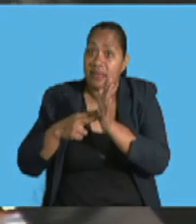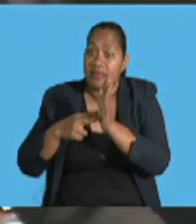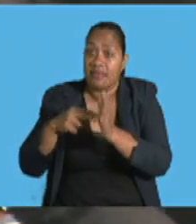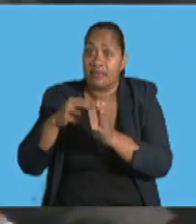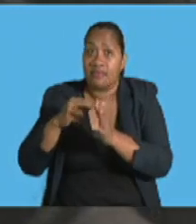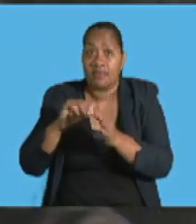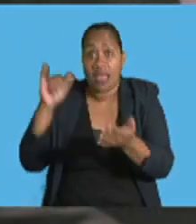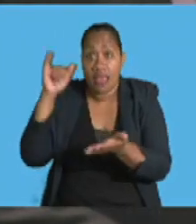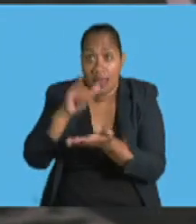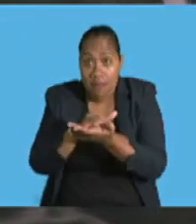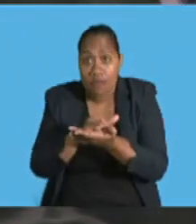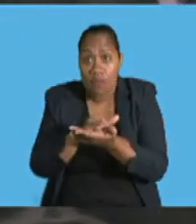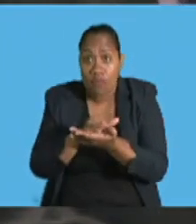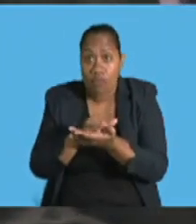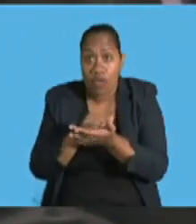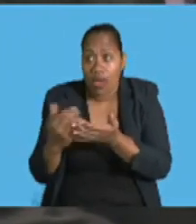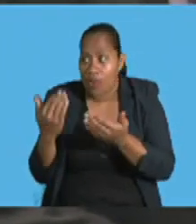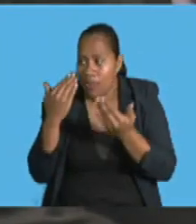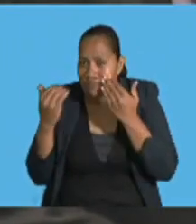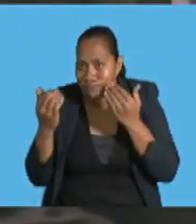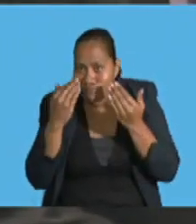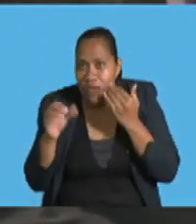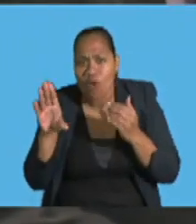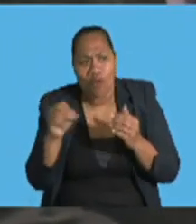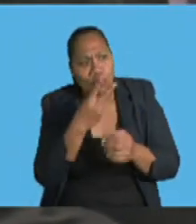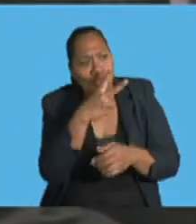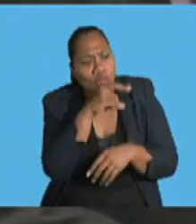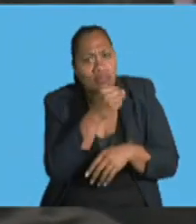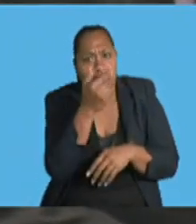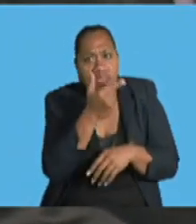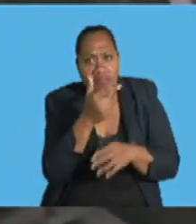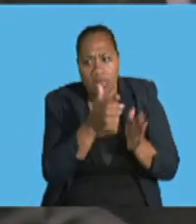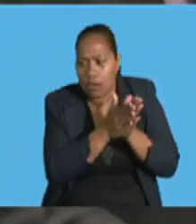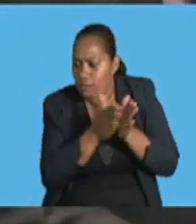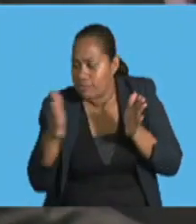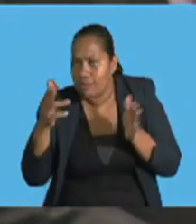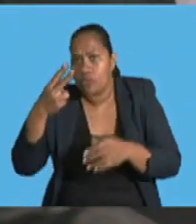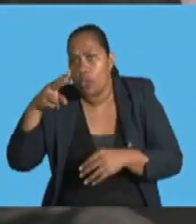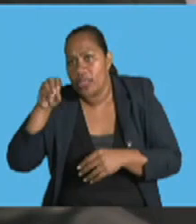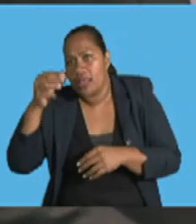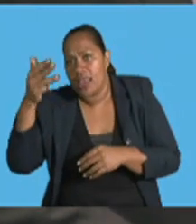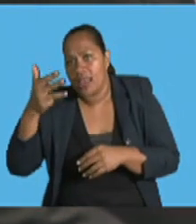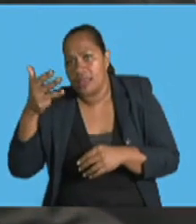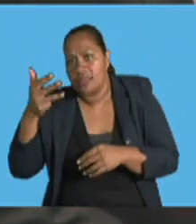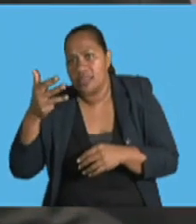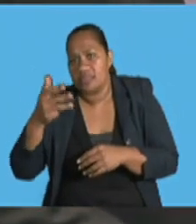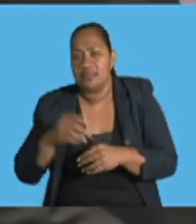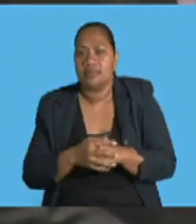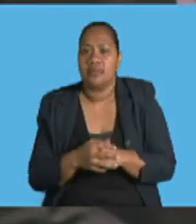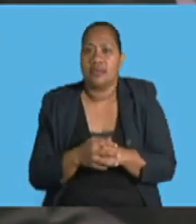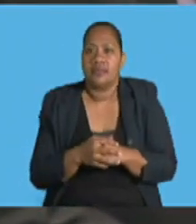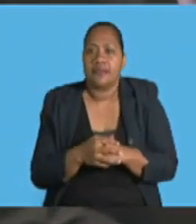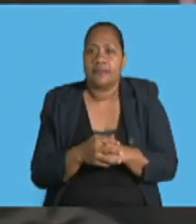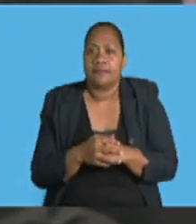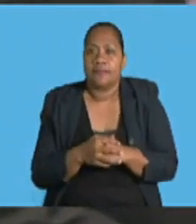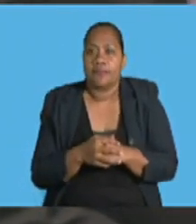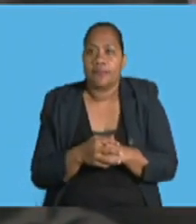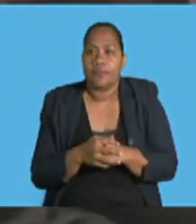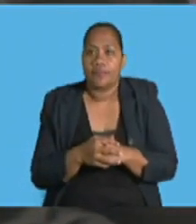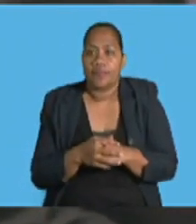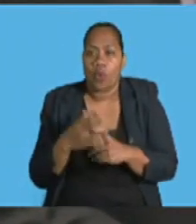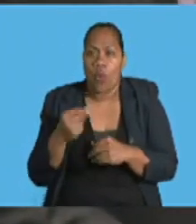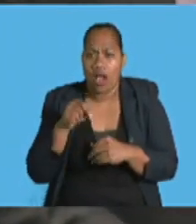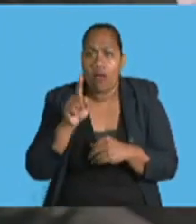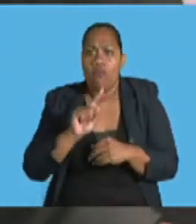hard drugs from 2017 to 2019 with a street value of $63